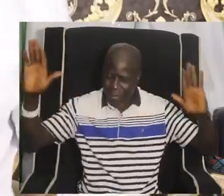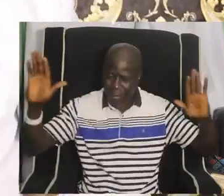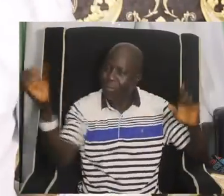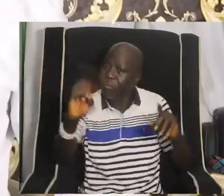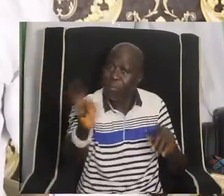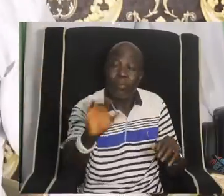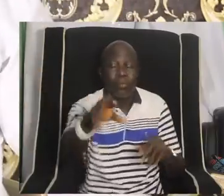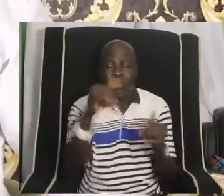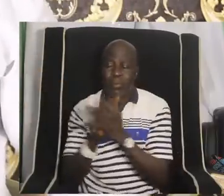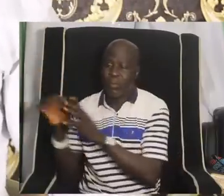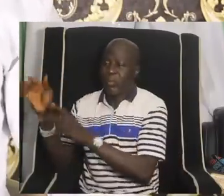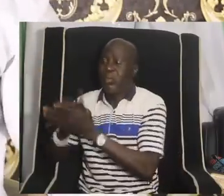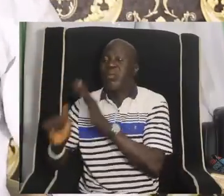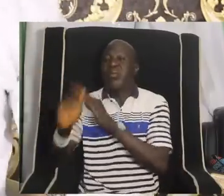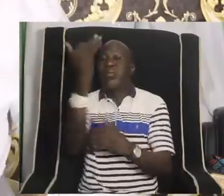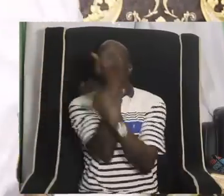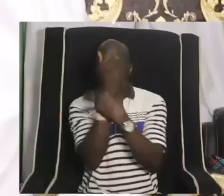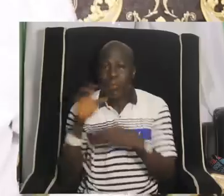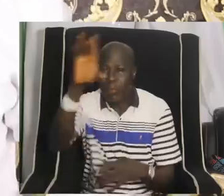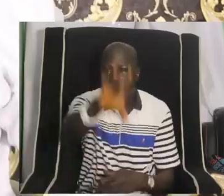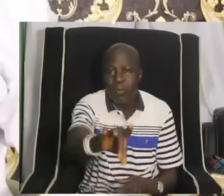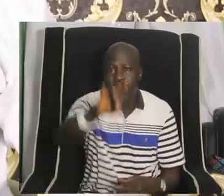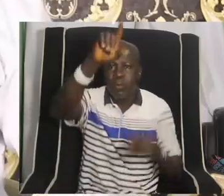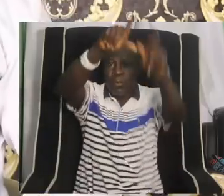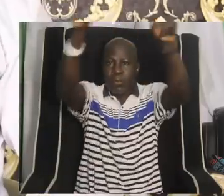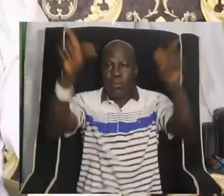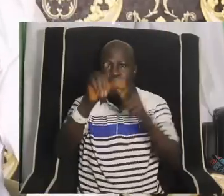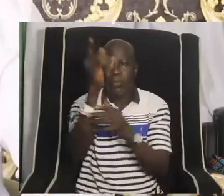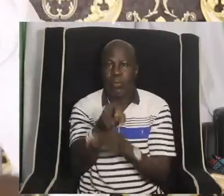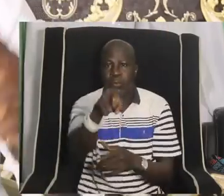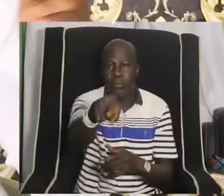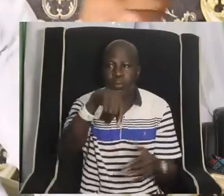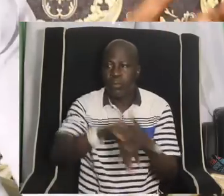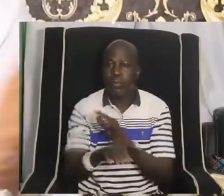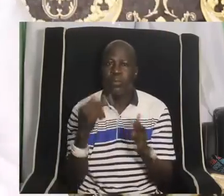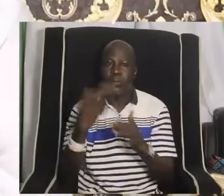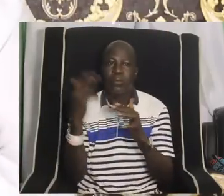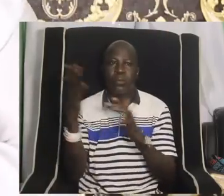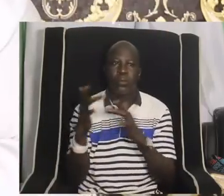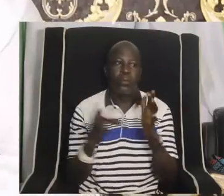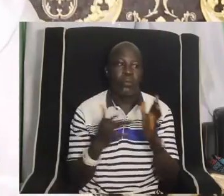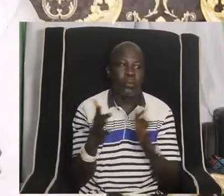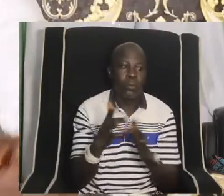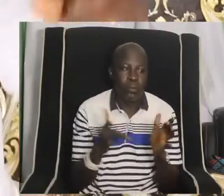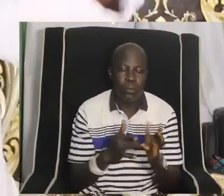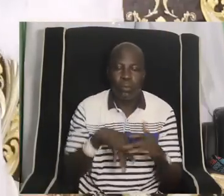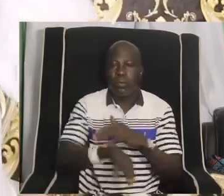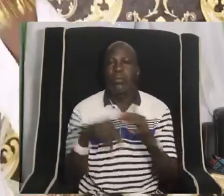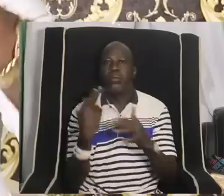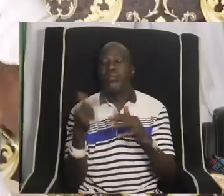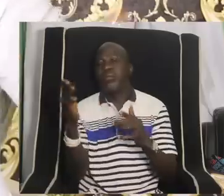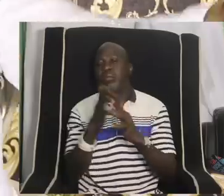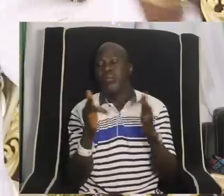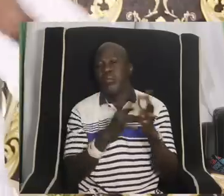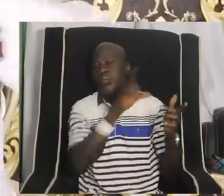gbagbo. I don't know where you have. Owo yen ma se awari e. Amen. Mi ro la ba shi da ya gaba. In the name of Jesus. Ni oruko Oluwa.